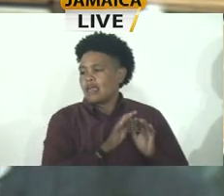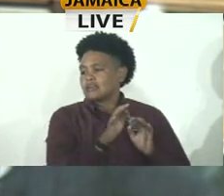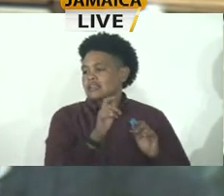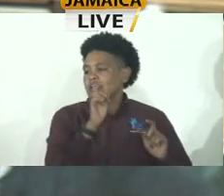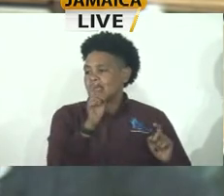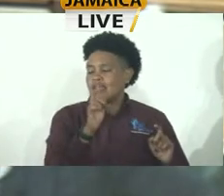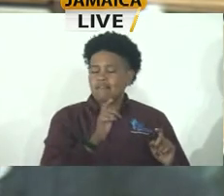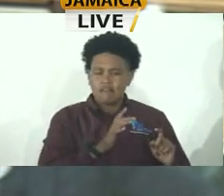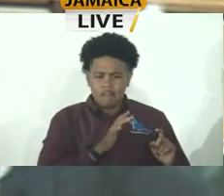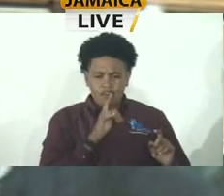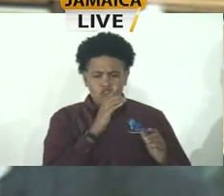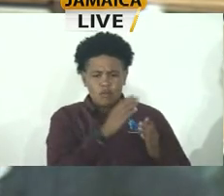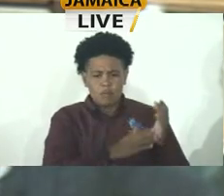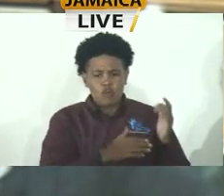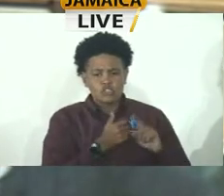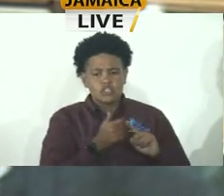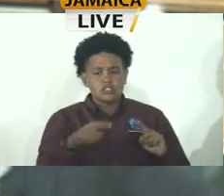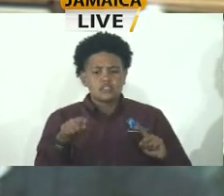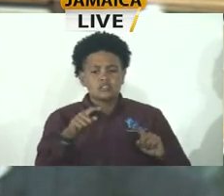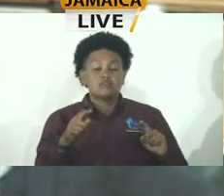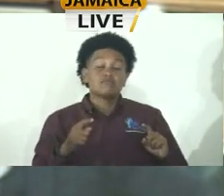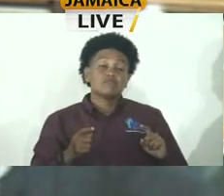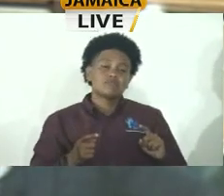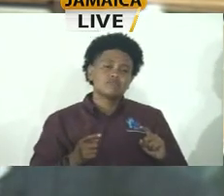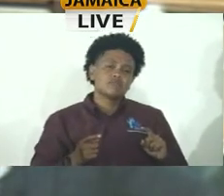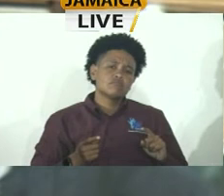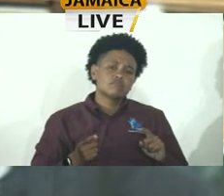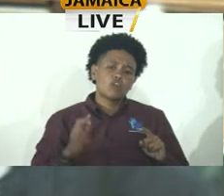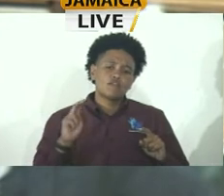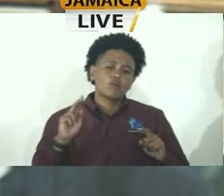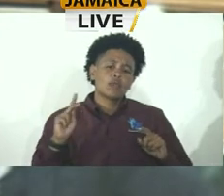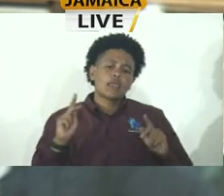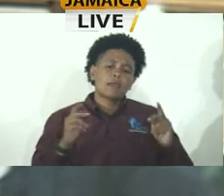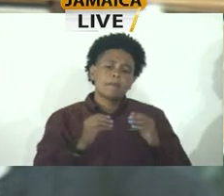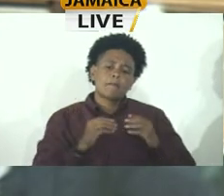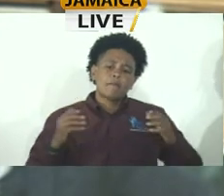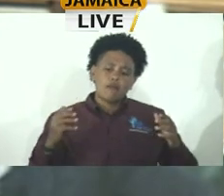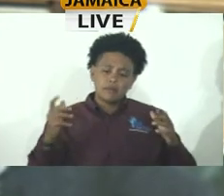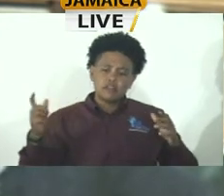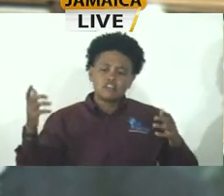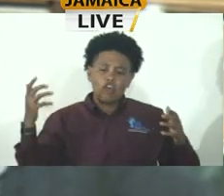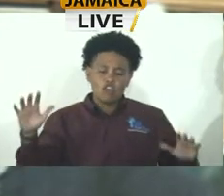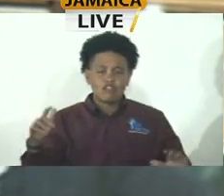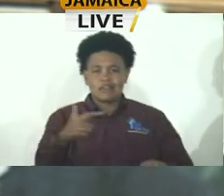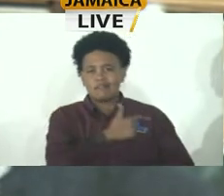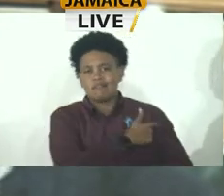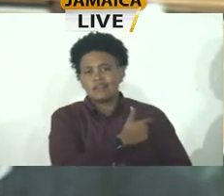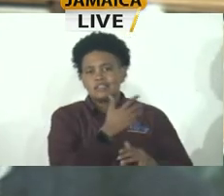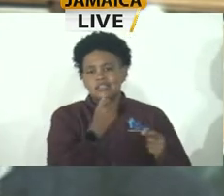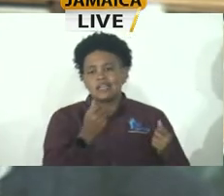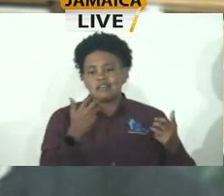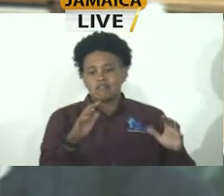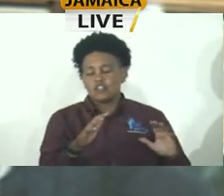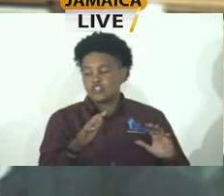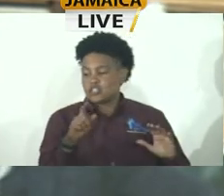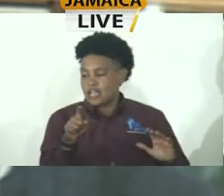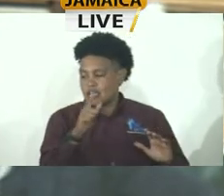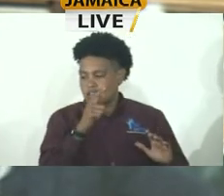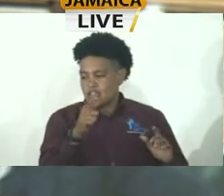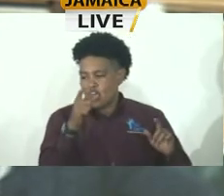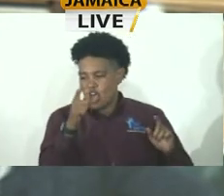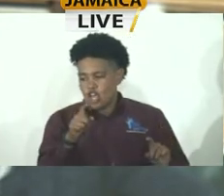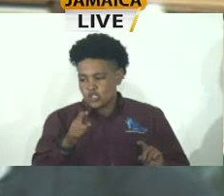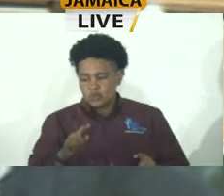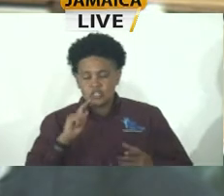portion proportion of the uk population that has already been vaccinated and the consequent